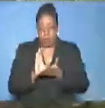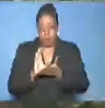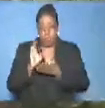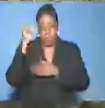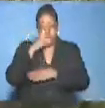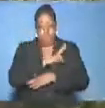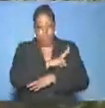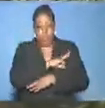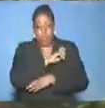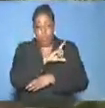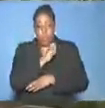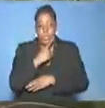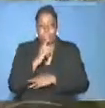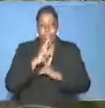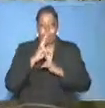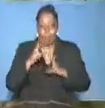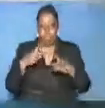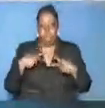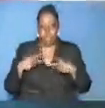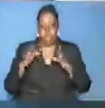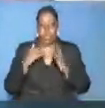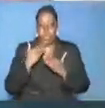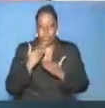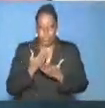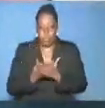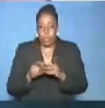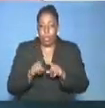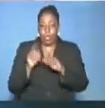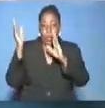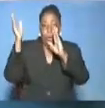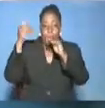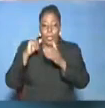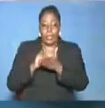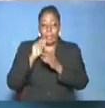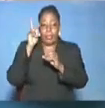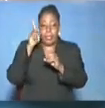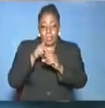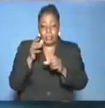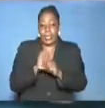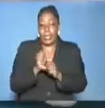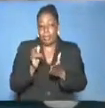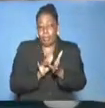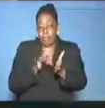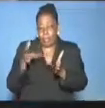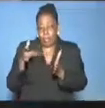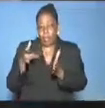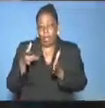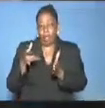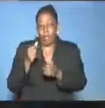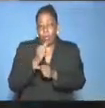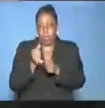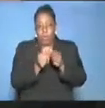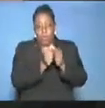Roll indicated that the response has been tremendous. She's also hoping that participants will take advantage of networking